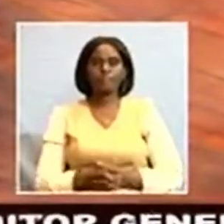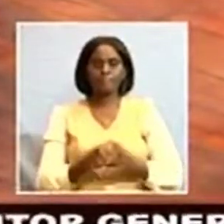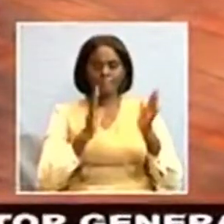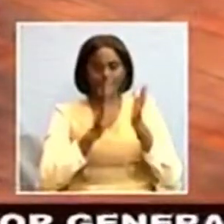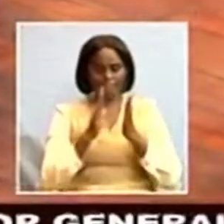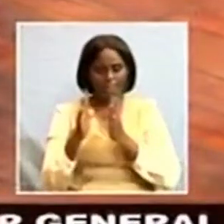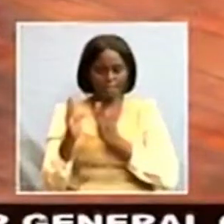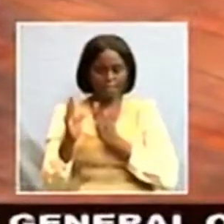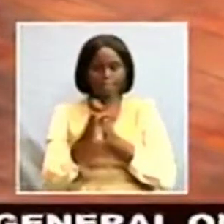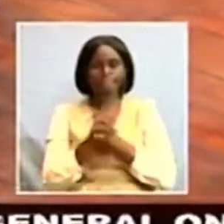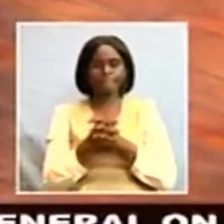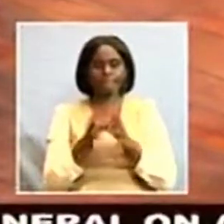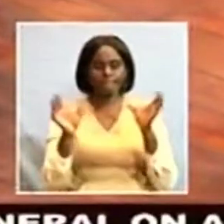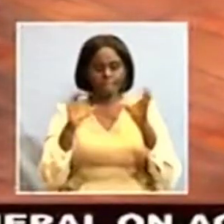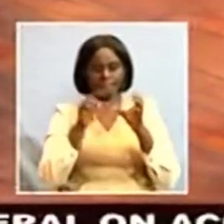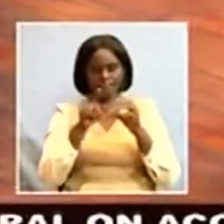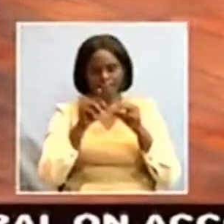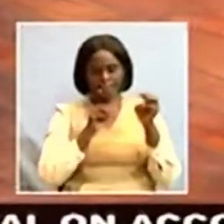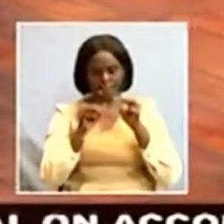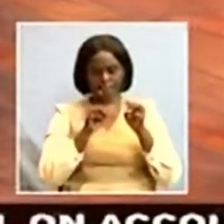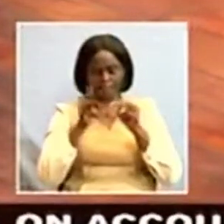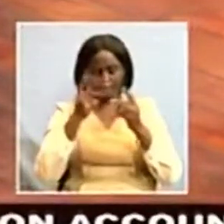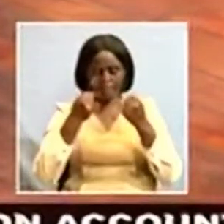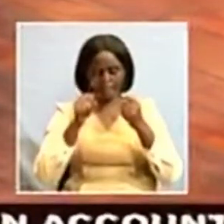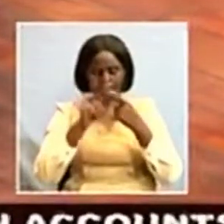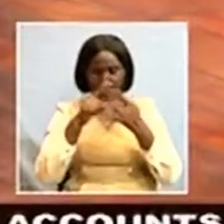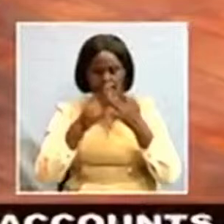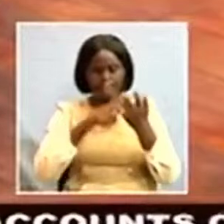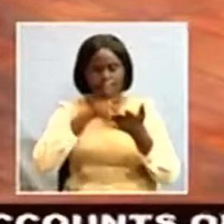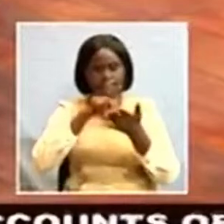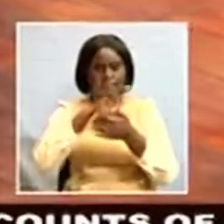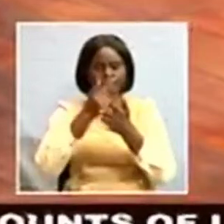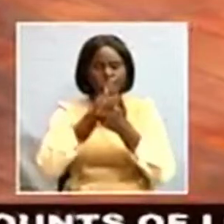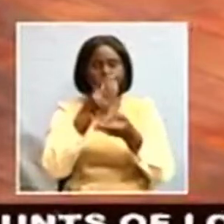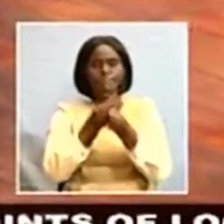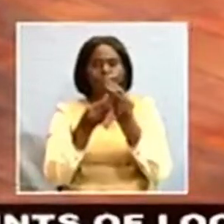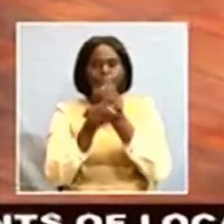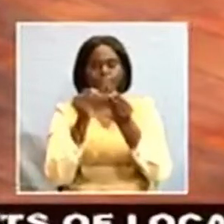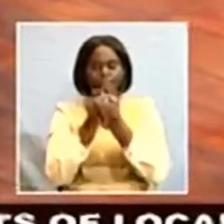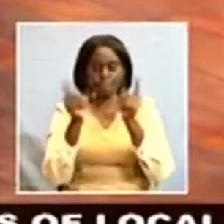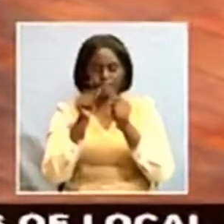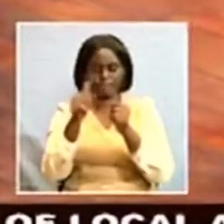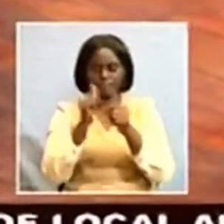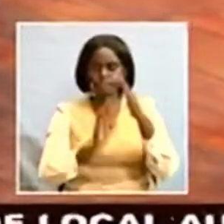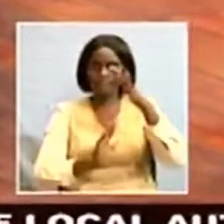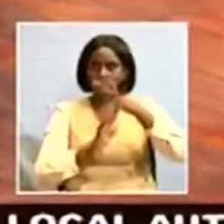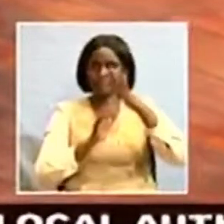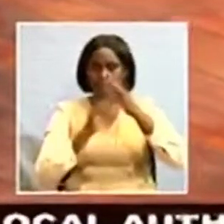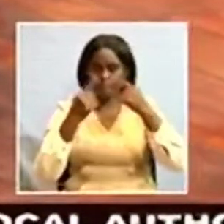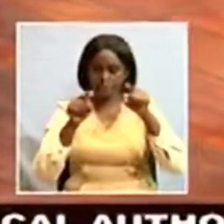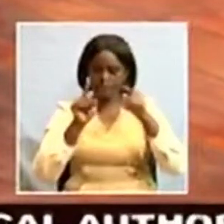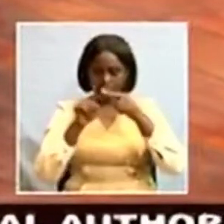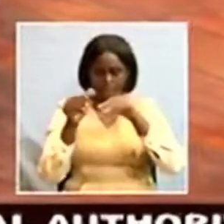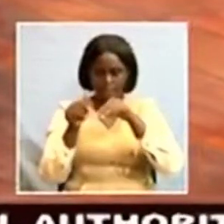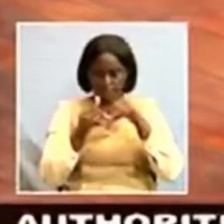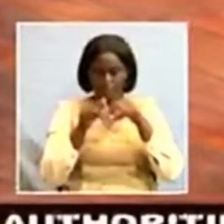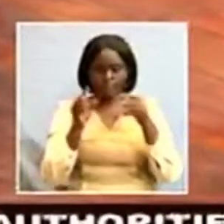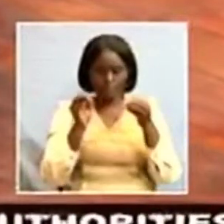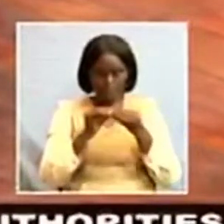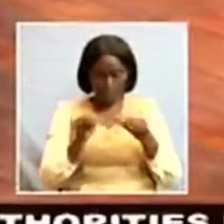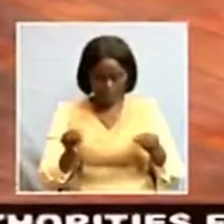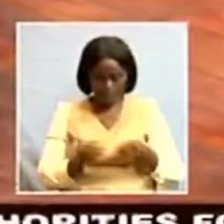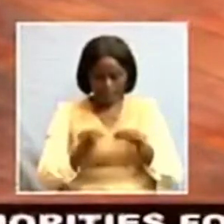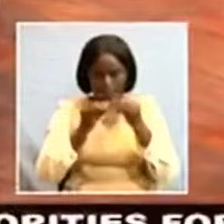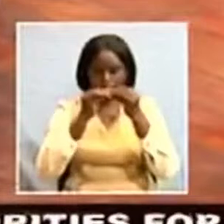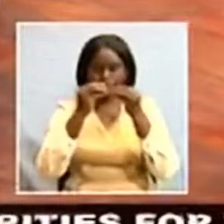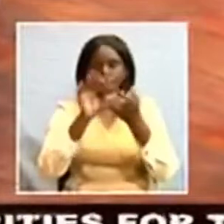Remedial measures. Council management will endeavor to pay obligations as and when they fall due to avoid further accumulation of